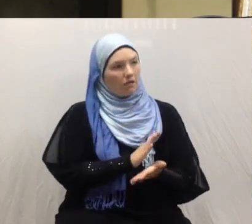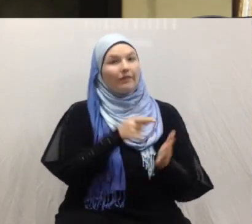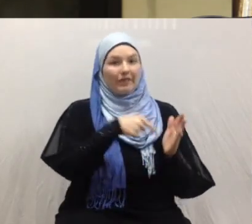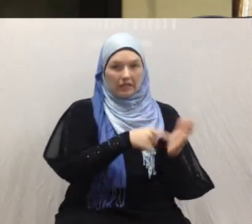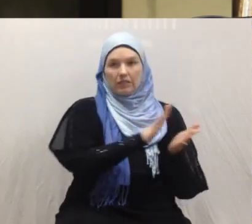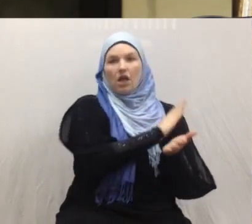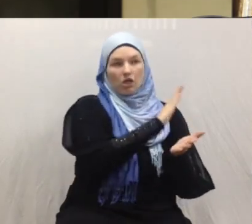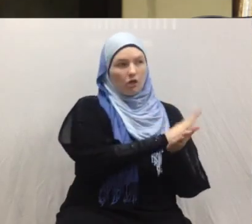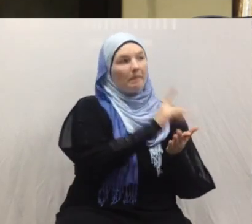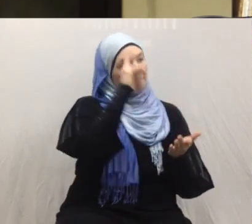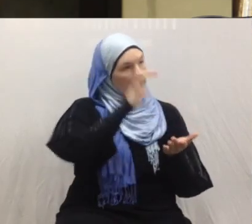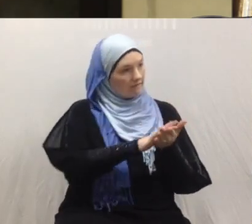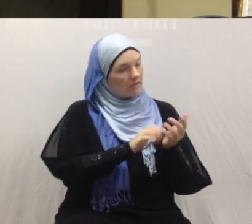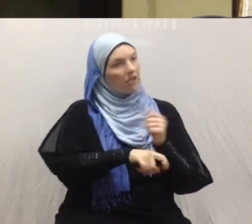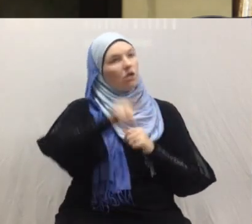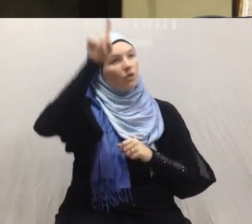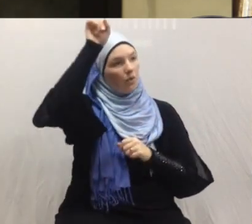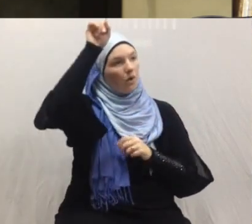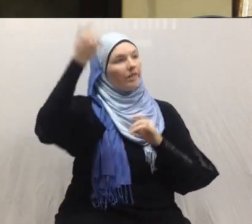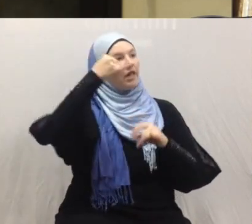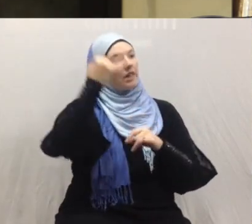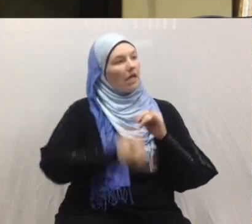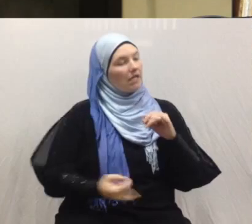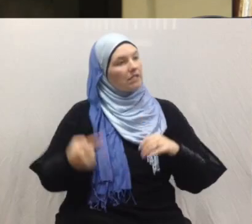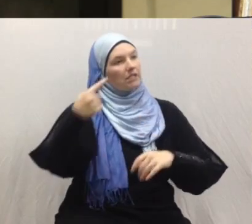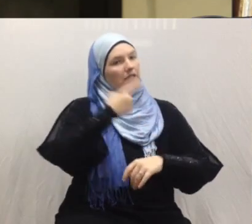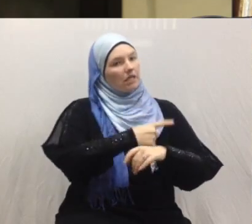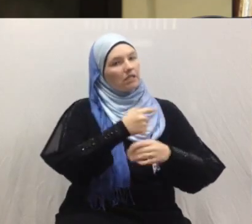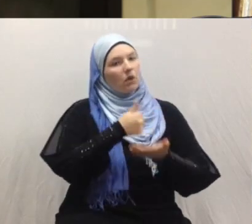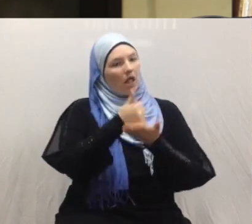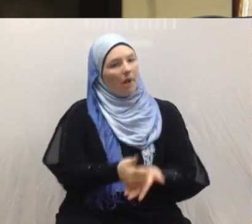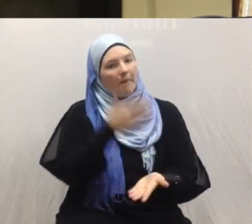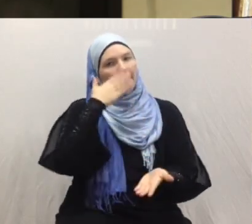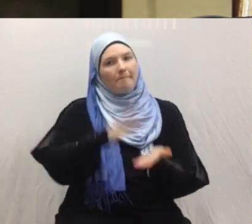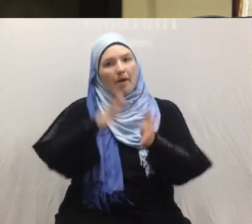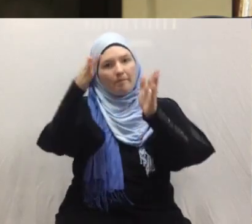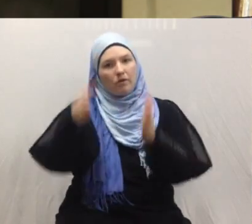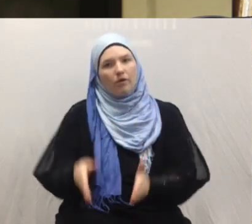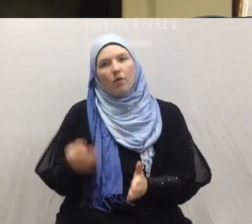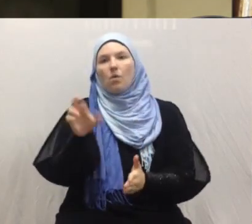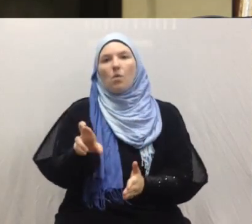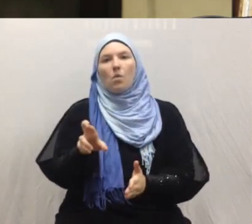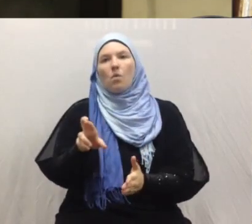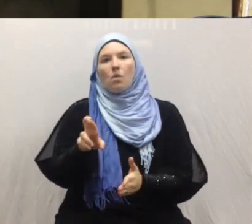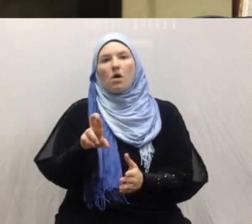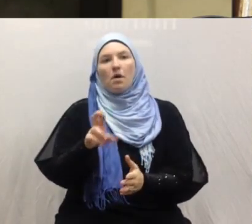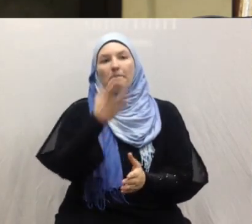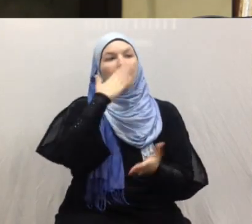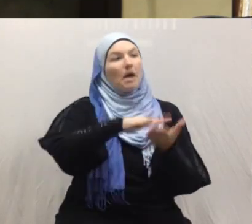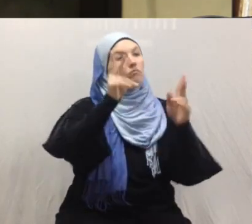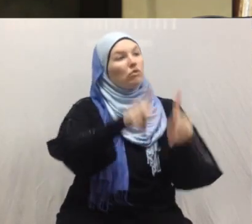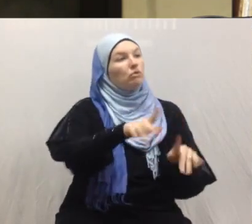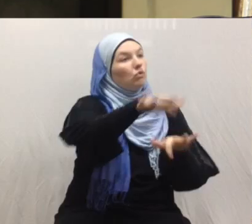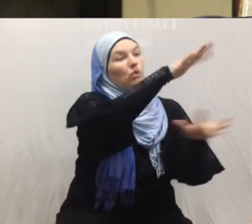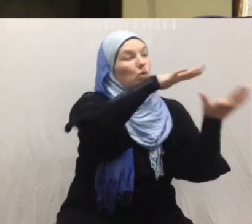and believes in God and the last day to help an evildoer or to shelter him. Some